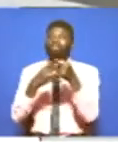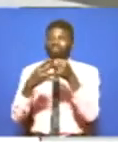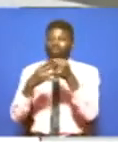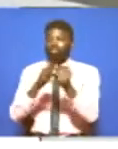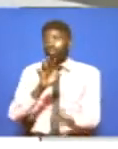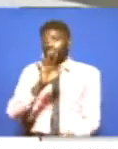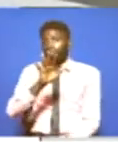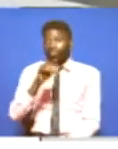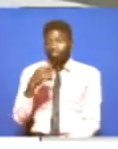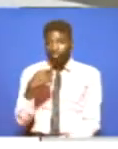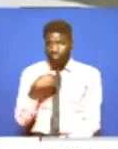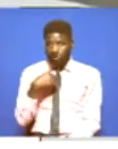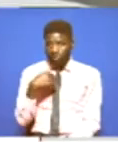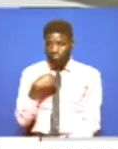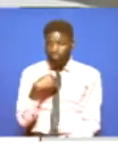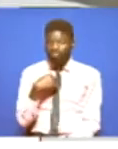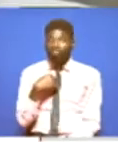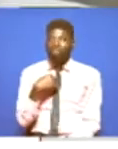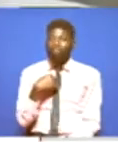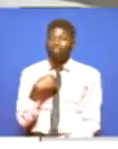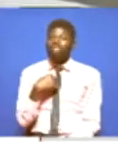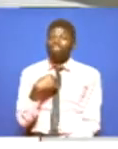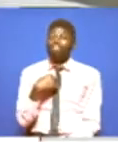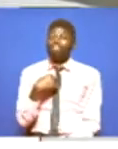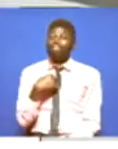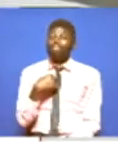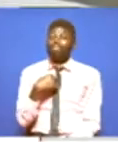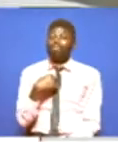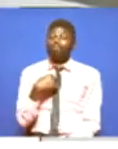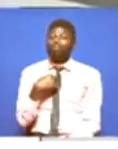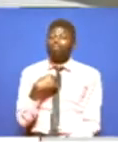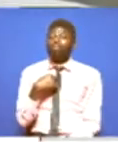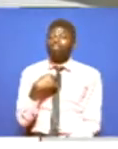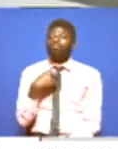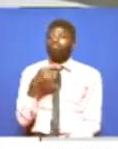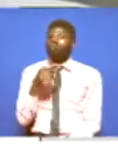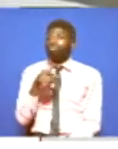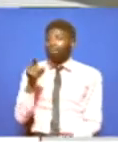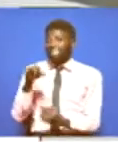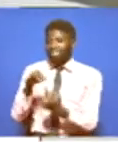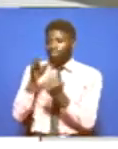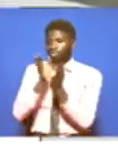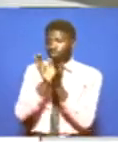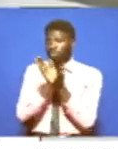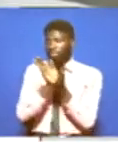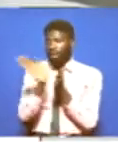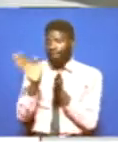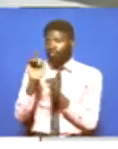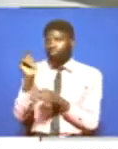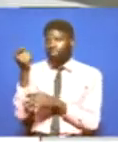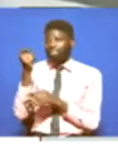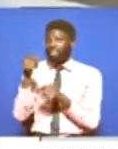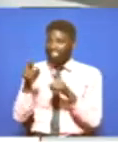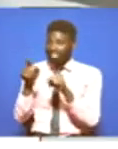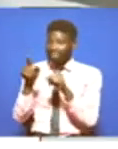In 1995, I went to the Special Branch Kenya, who had confiscated my